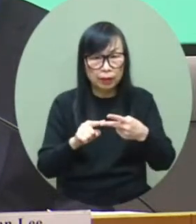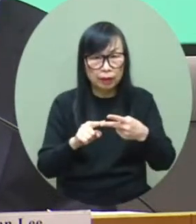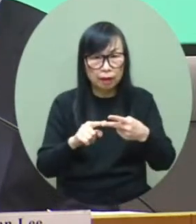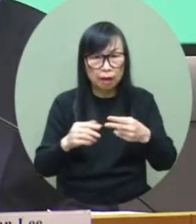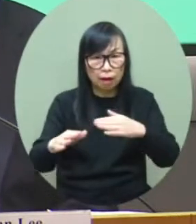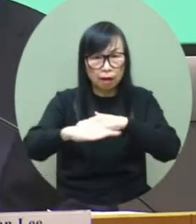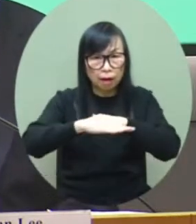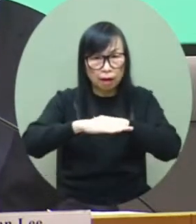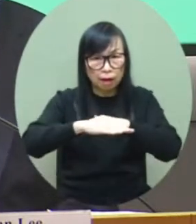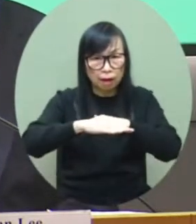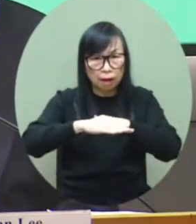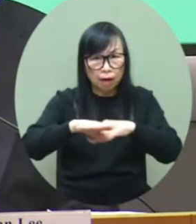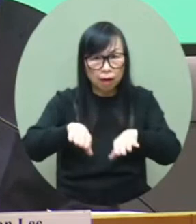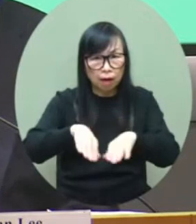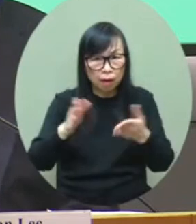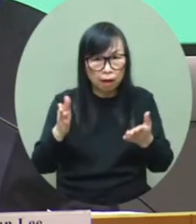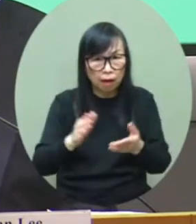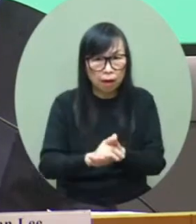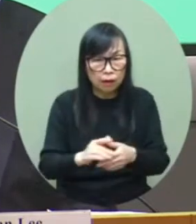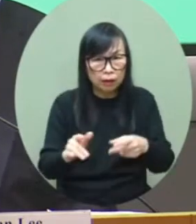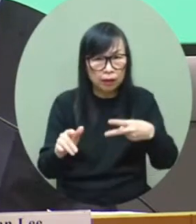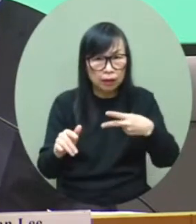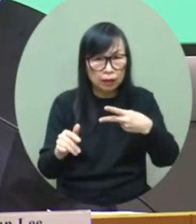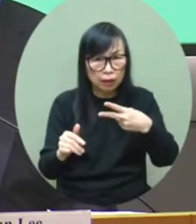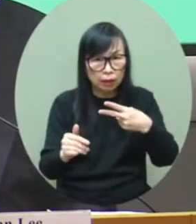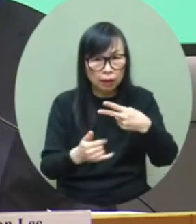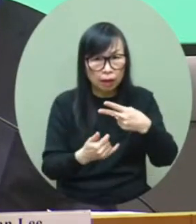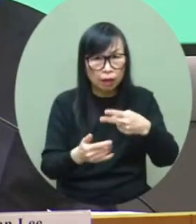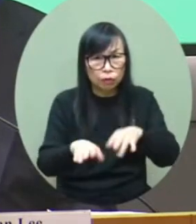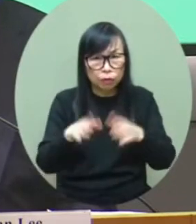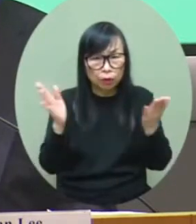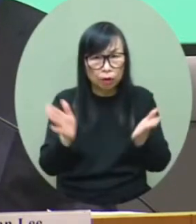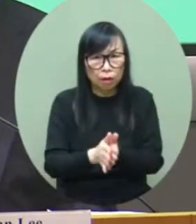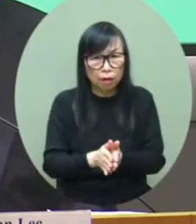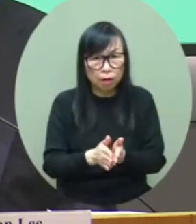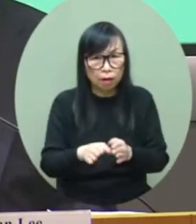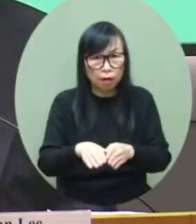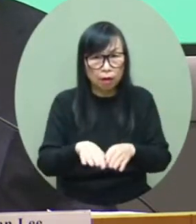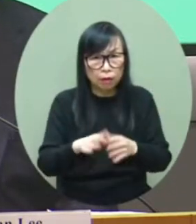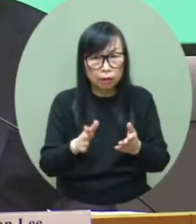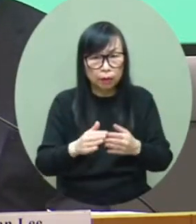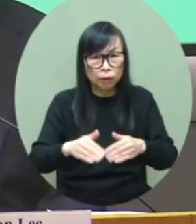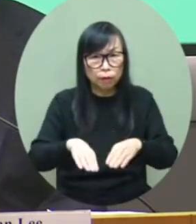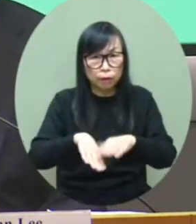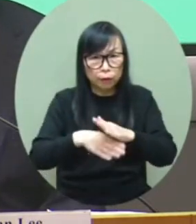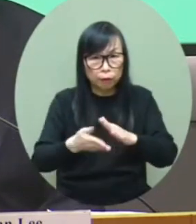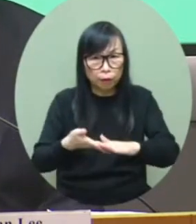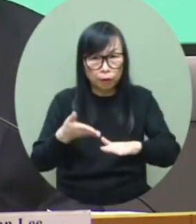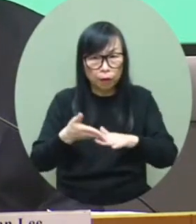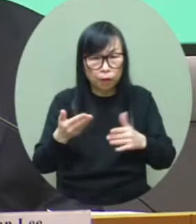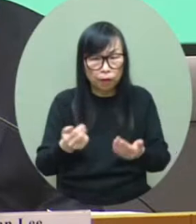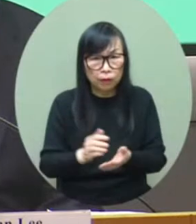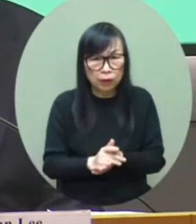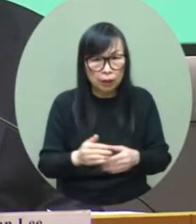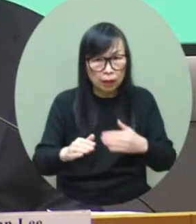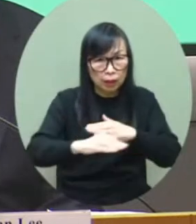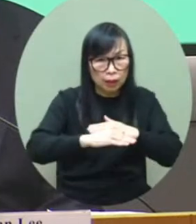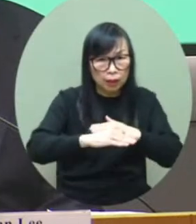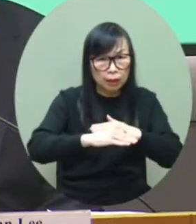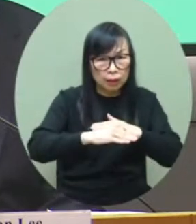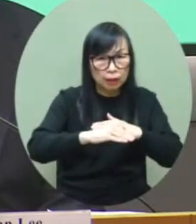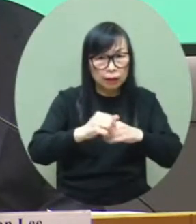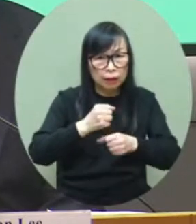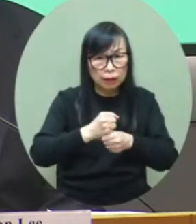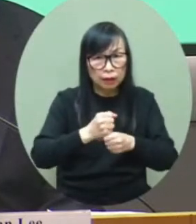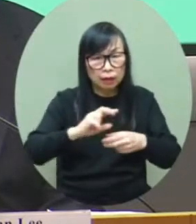Wai. Second point, the Luowu BCP will resume full services from the 6th of